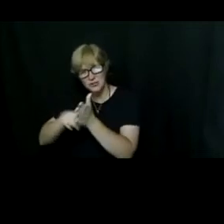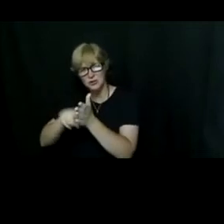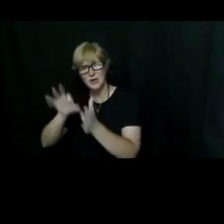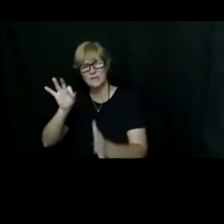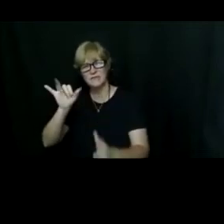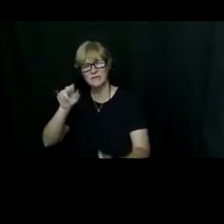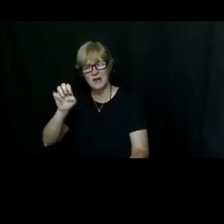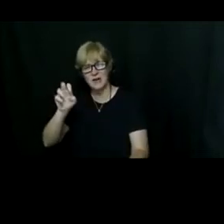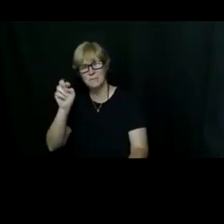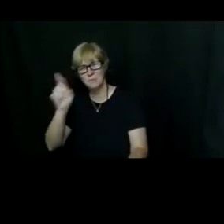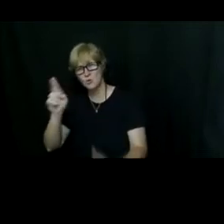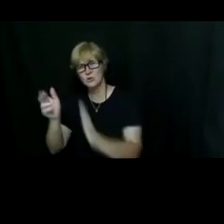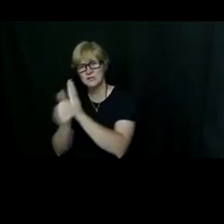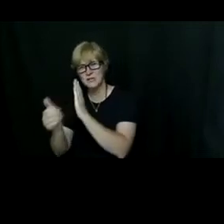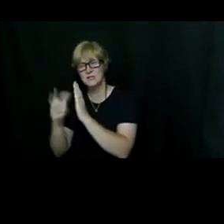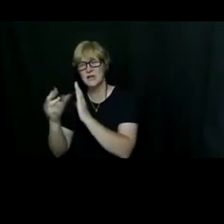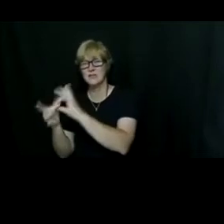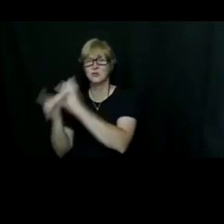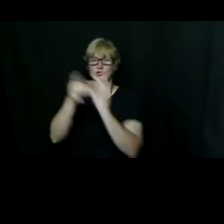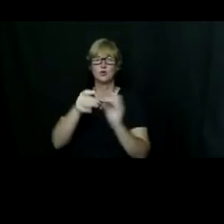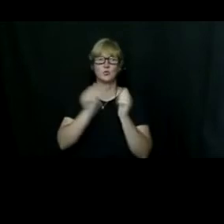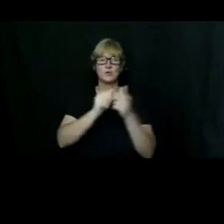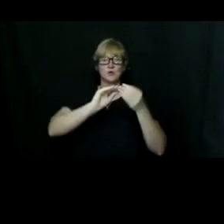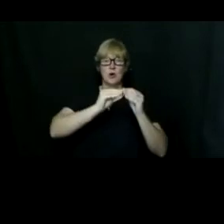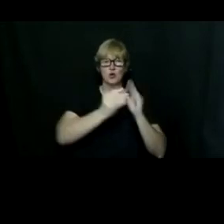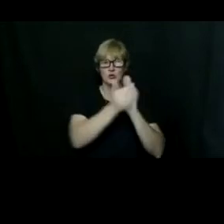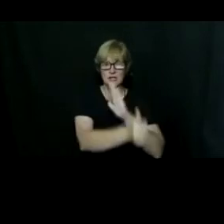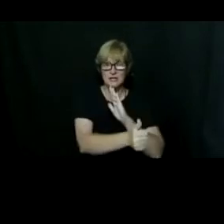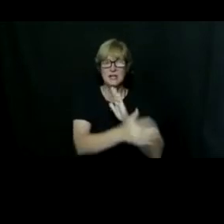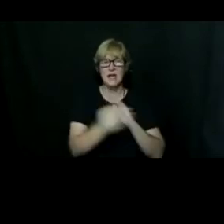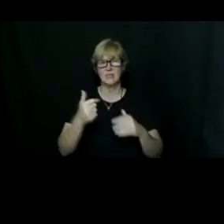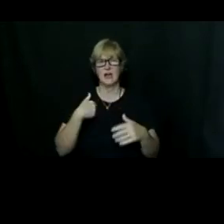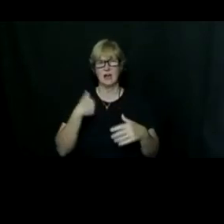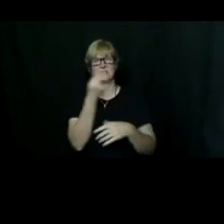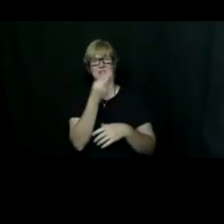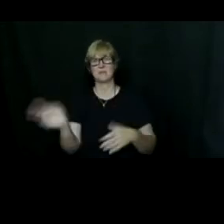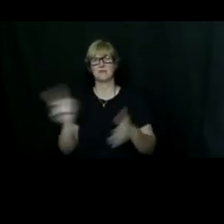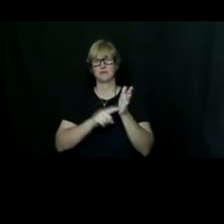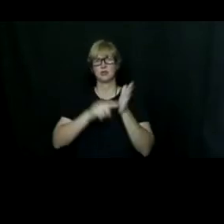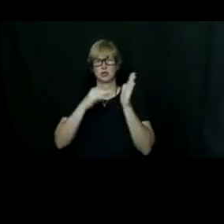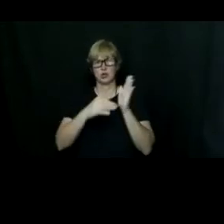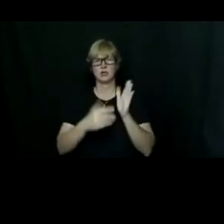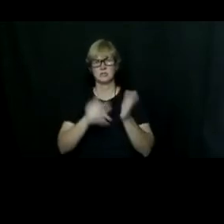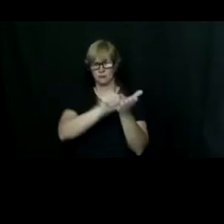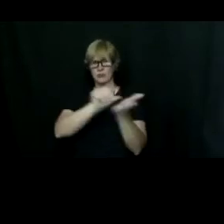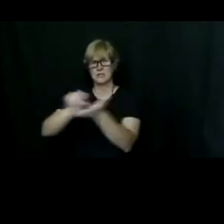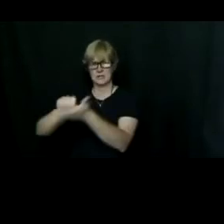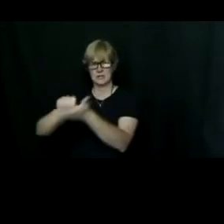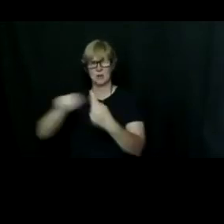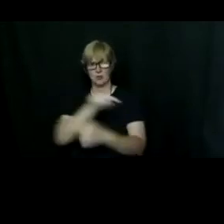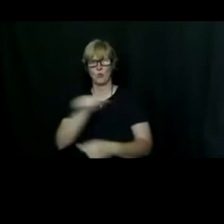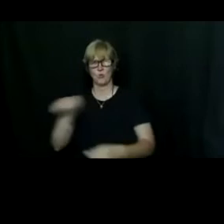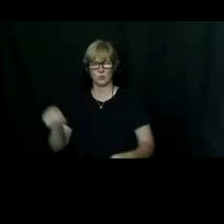association with numerical skills. And there have been a number of studies on this connection, and most of those